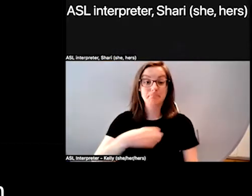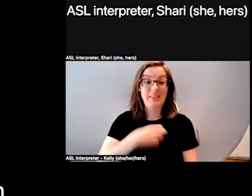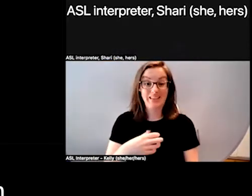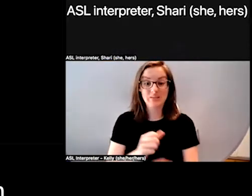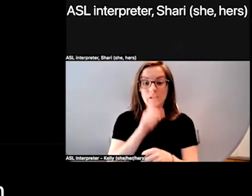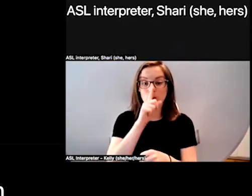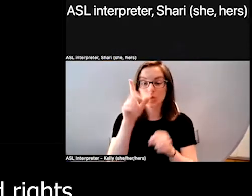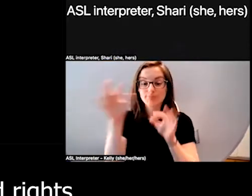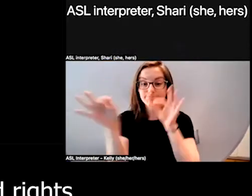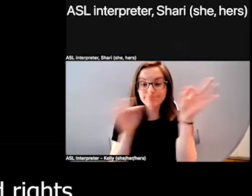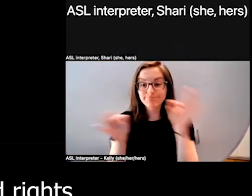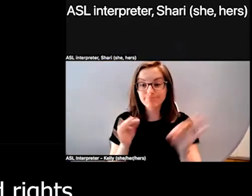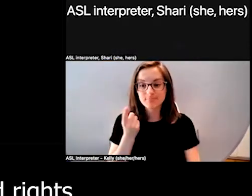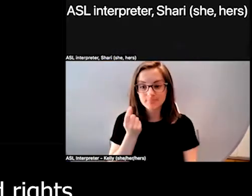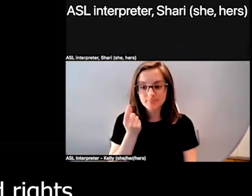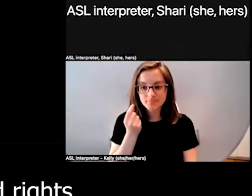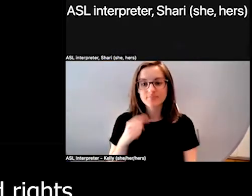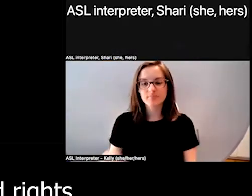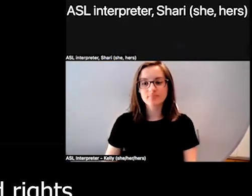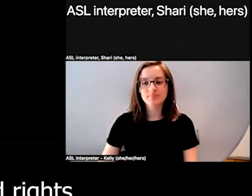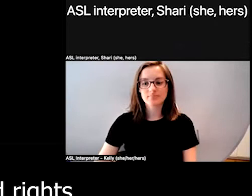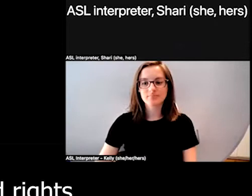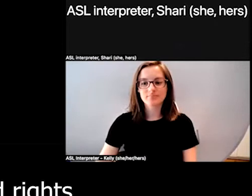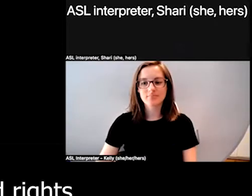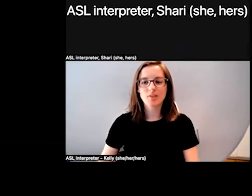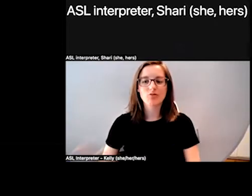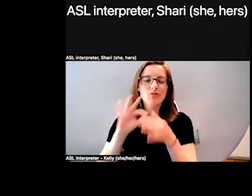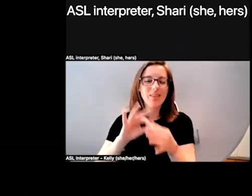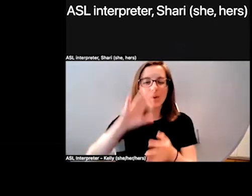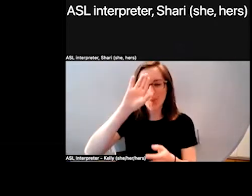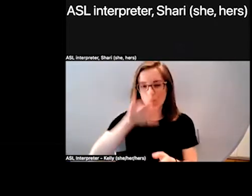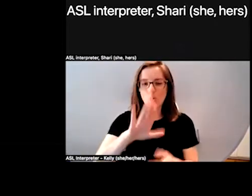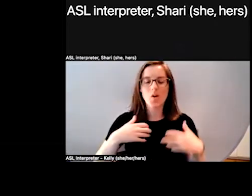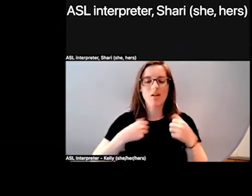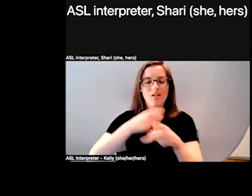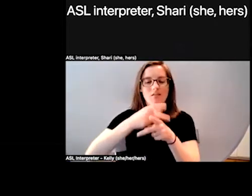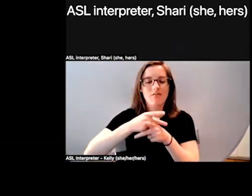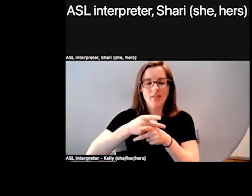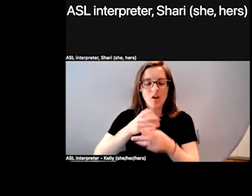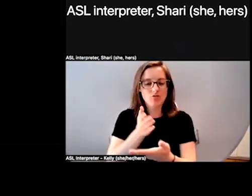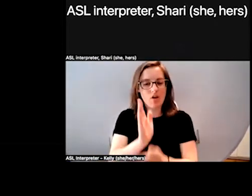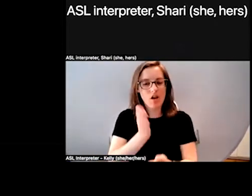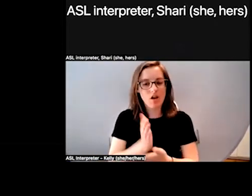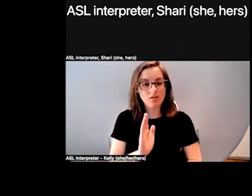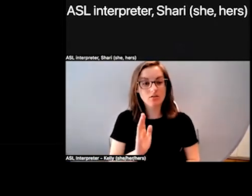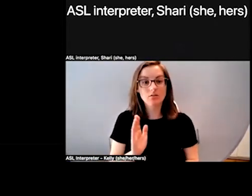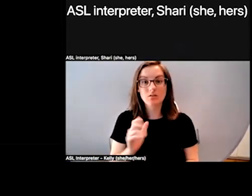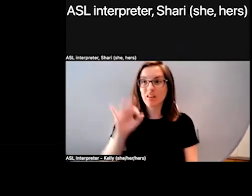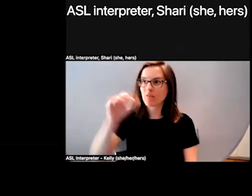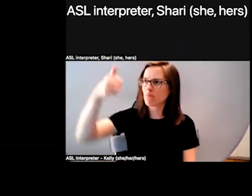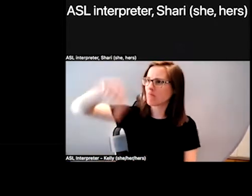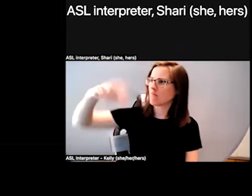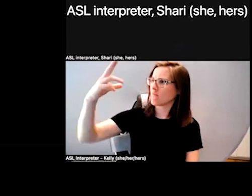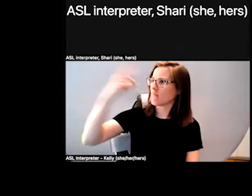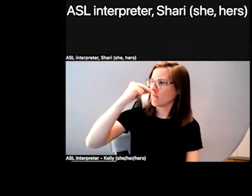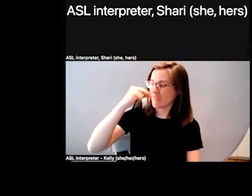touches on knowing your healthcare related rights, is that you have a right to appeal any denial, reduction, or termination